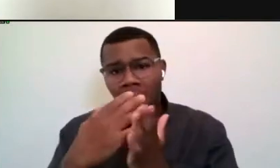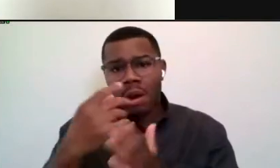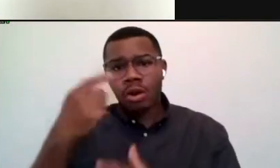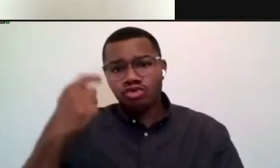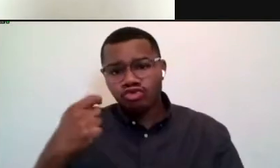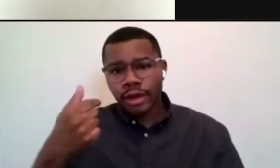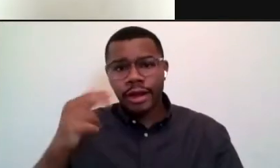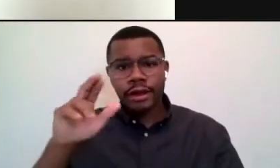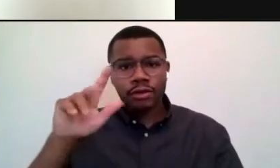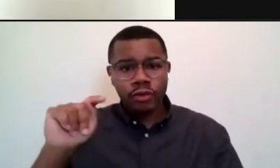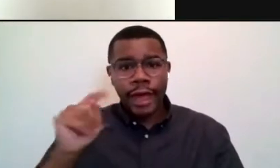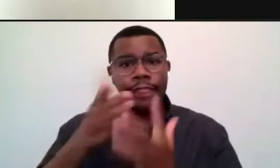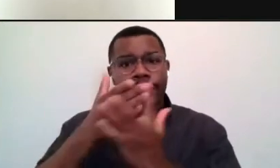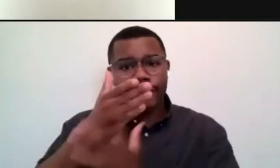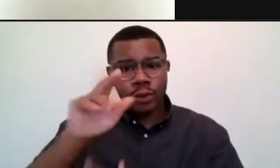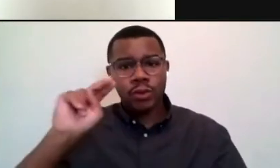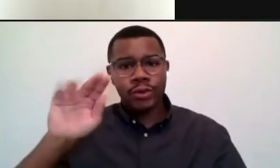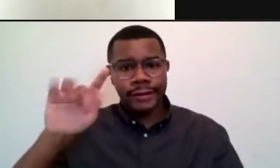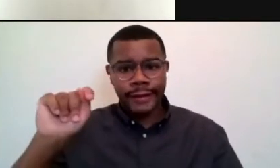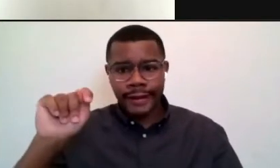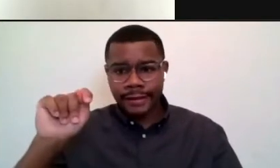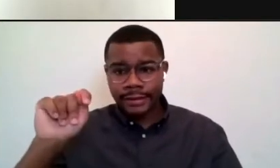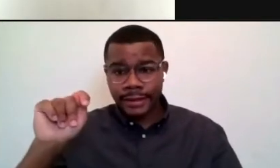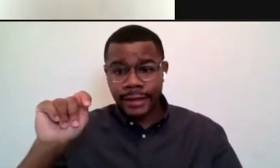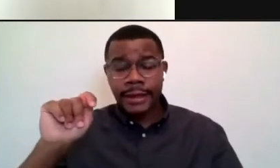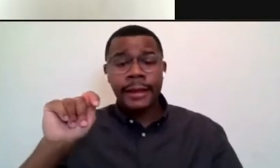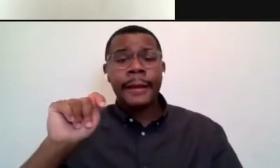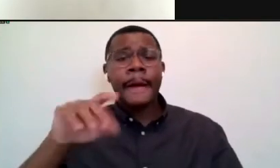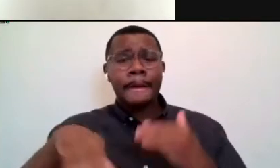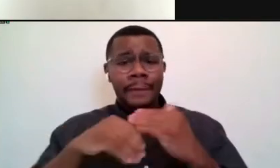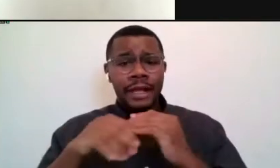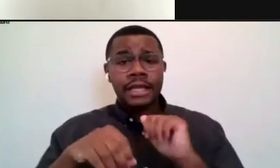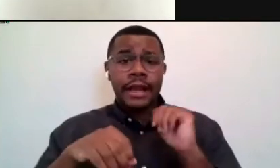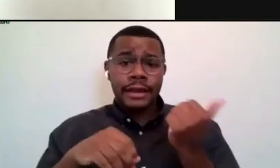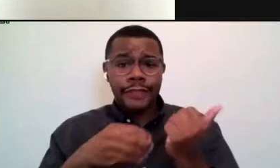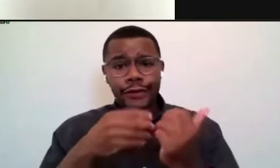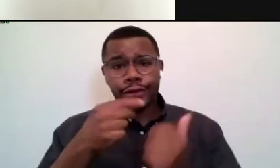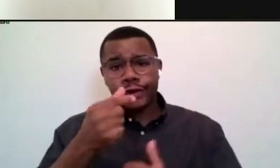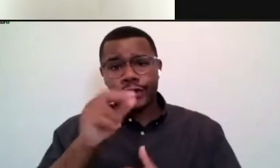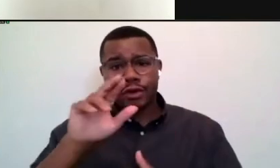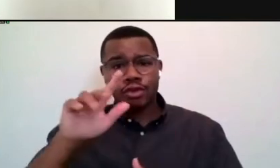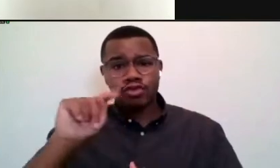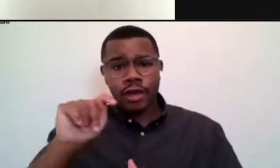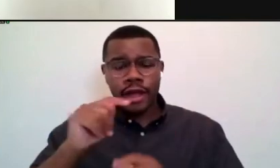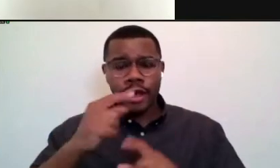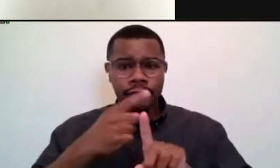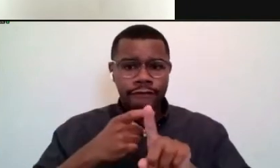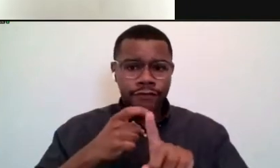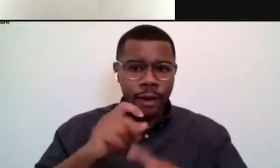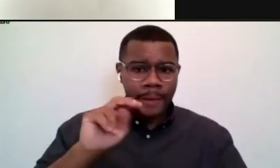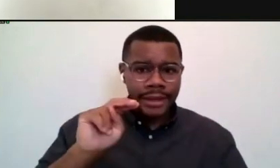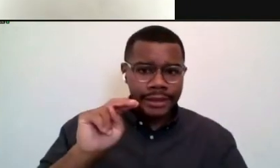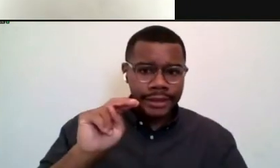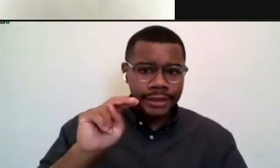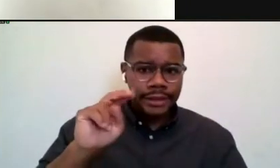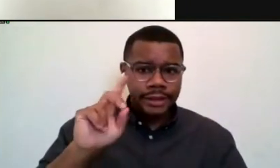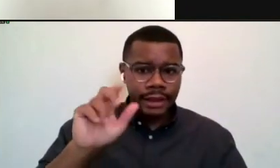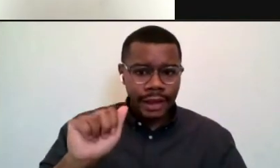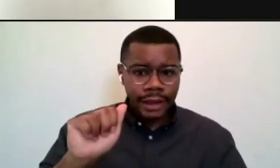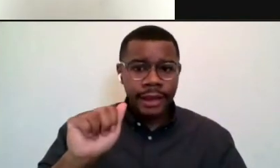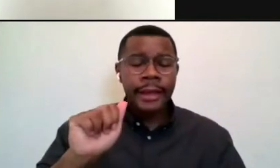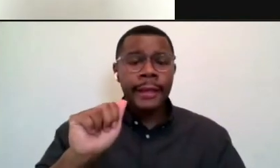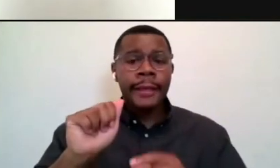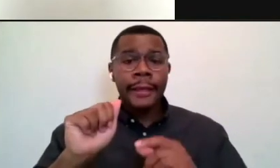and we've also gotten a grant through the NEA, is a piece called Book of Gwen, which is